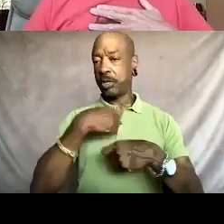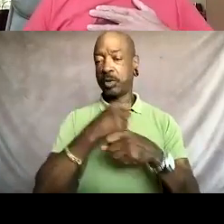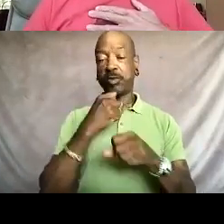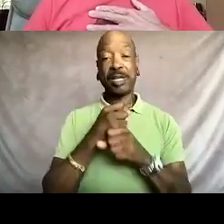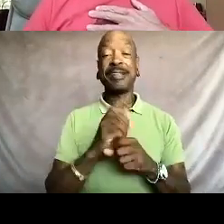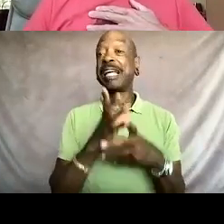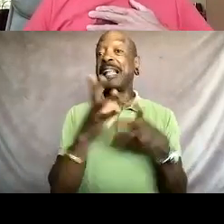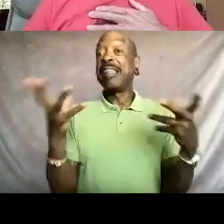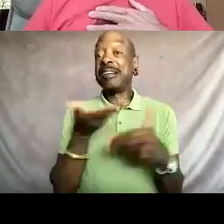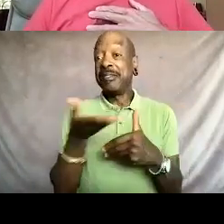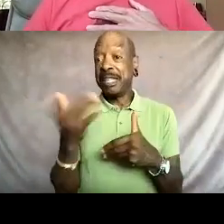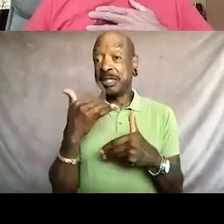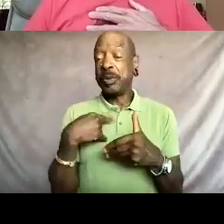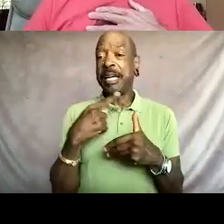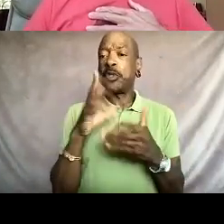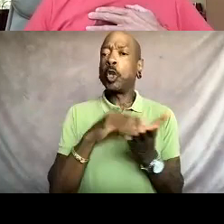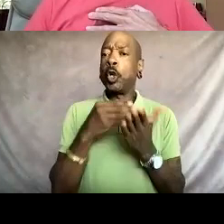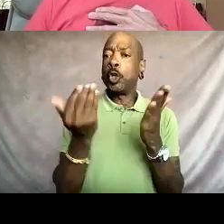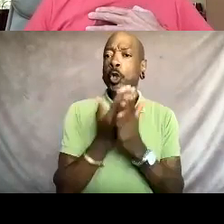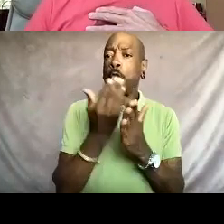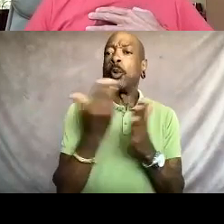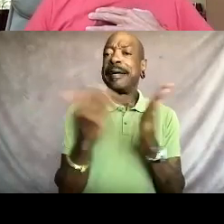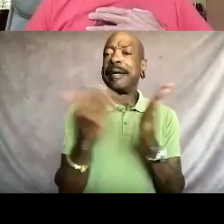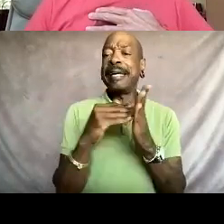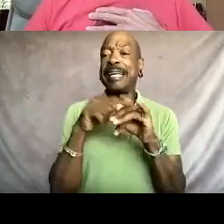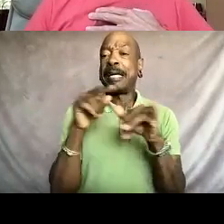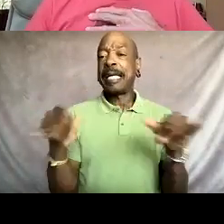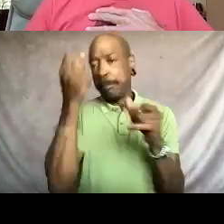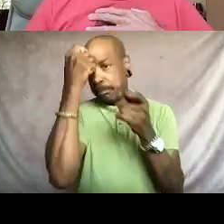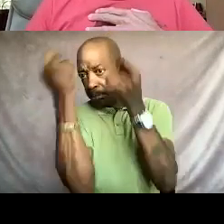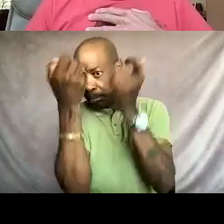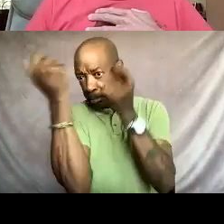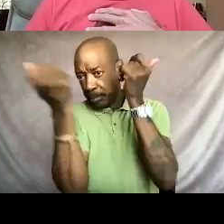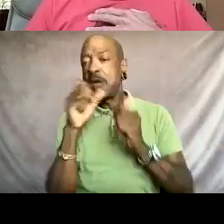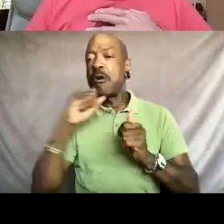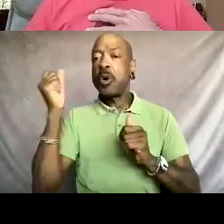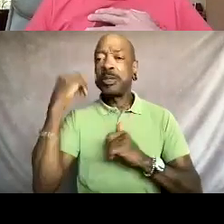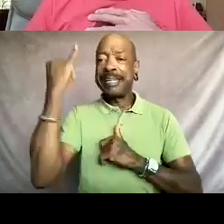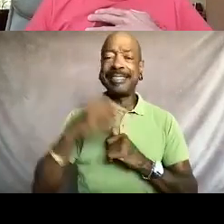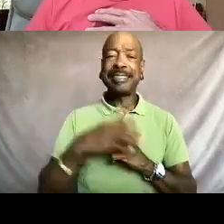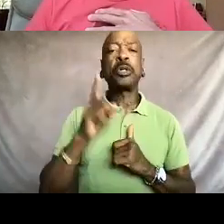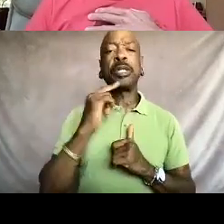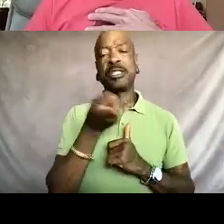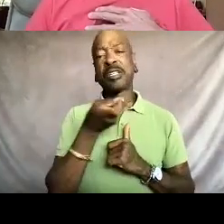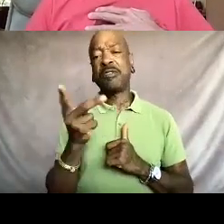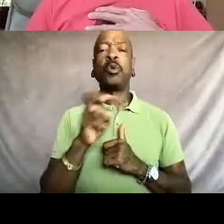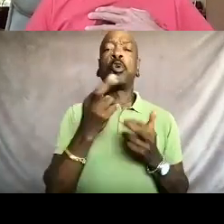so we have 3 slides of just stuff you can come and click on and watch or